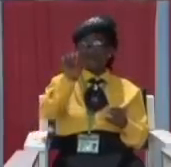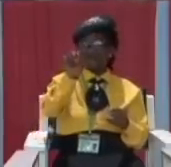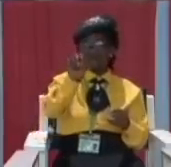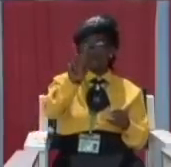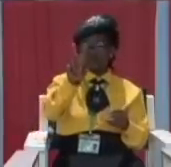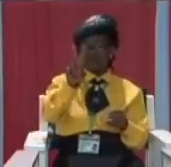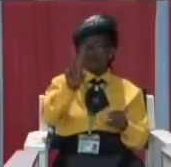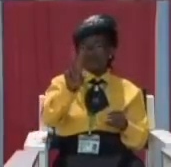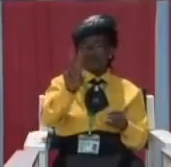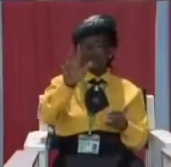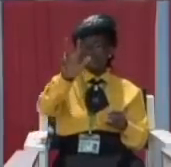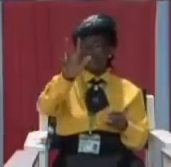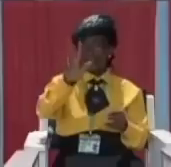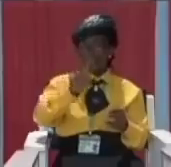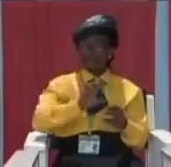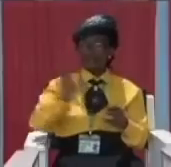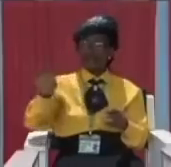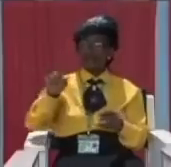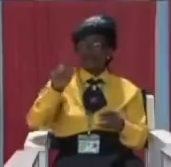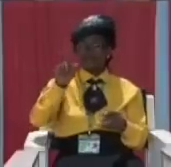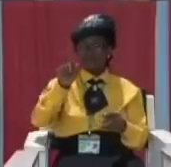Revelation chapter 3, verse 20,